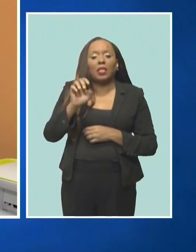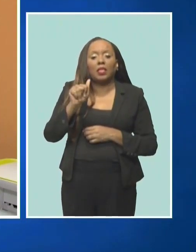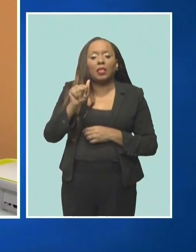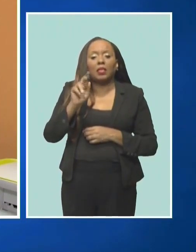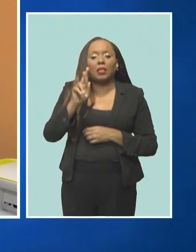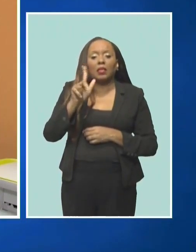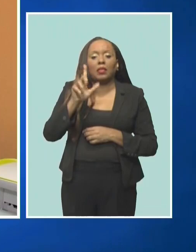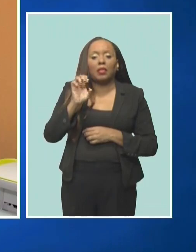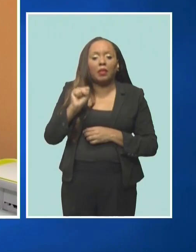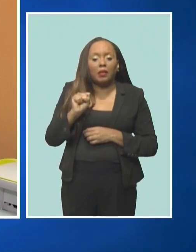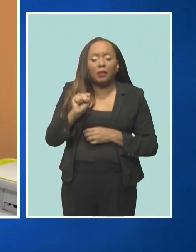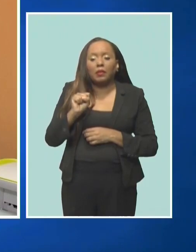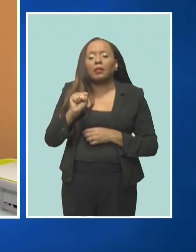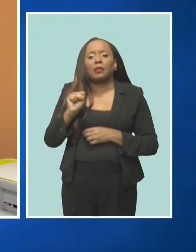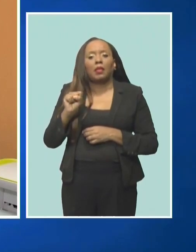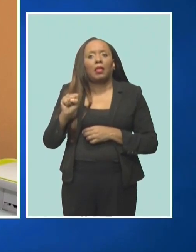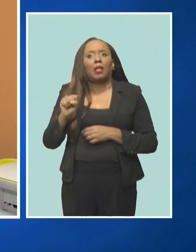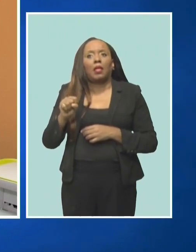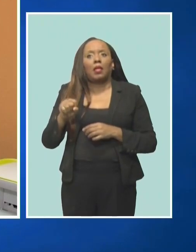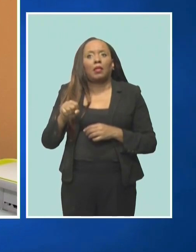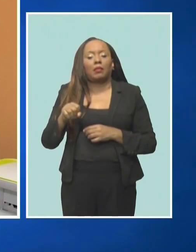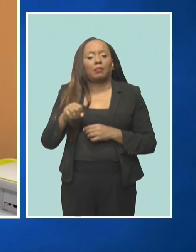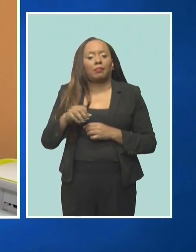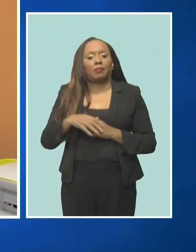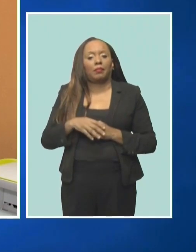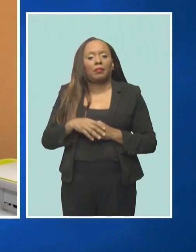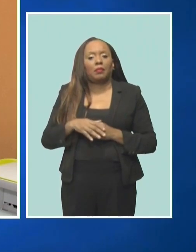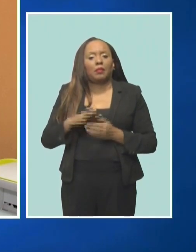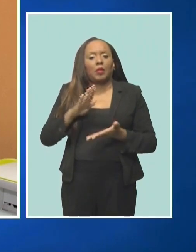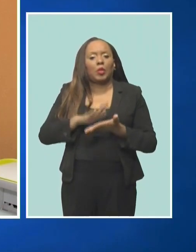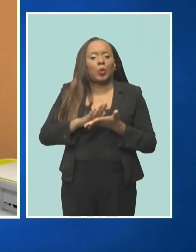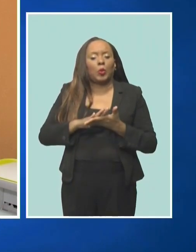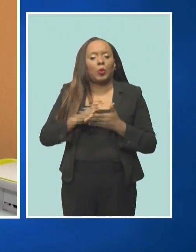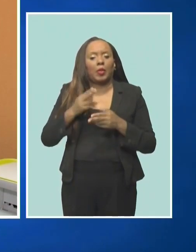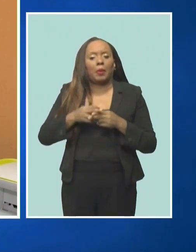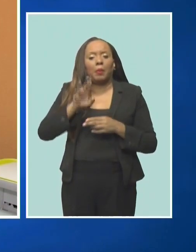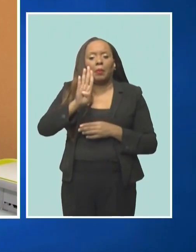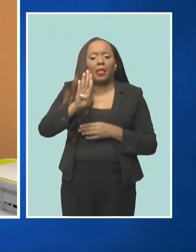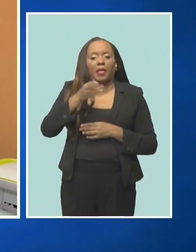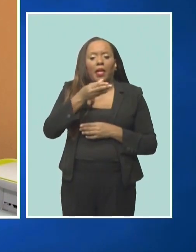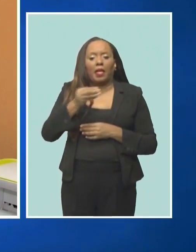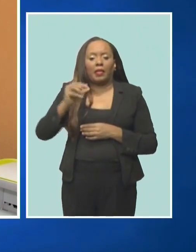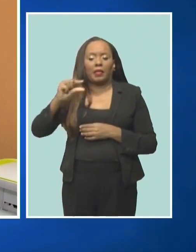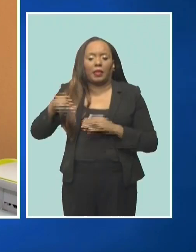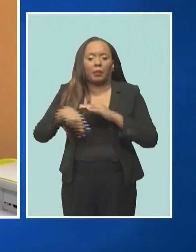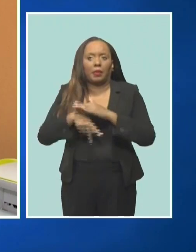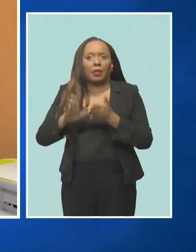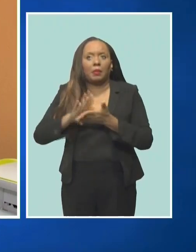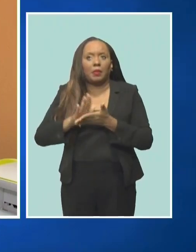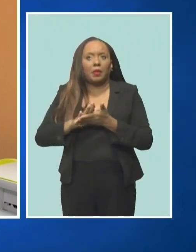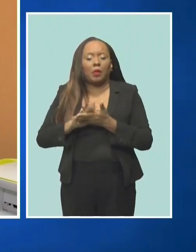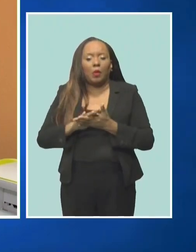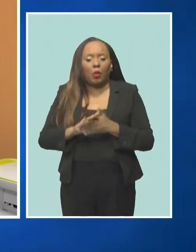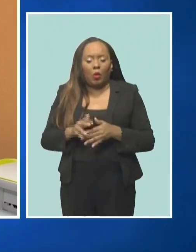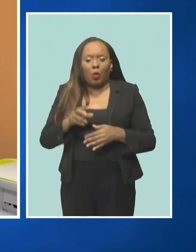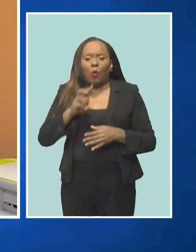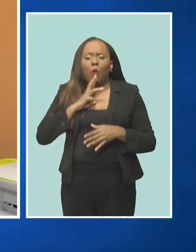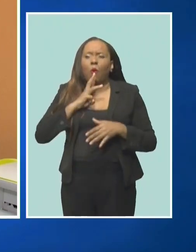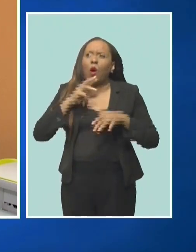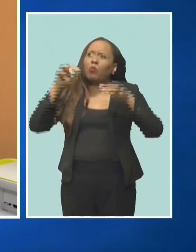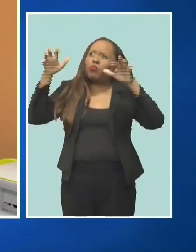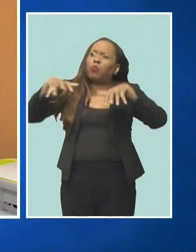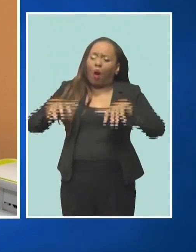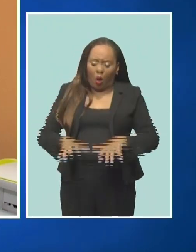millimeters. And at the Batman and Gollop Primary School, we had 30.4 millimeters. So you can see here that most